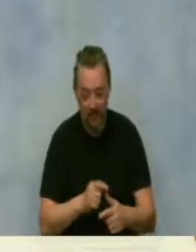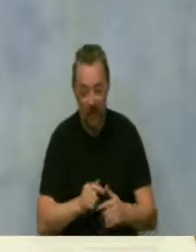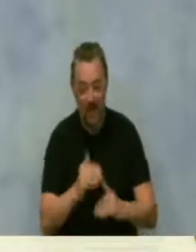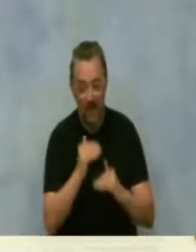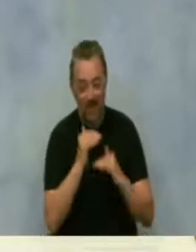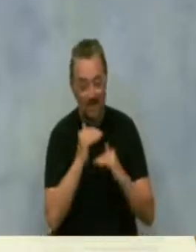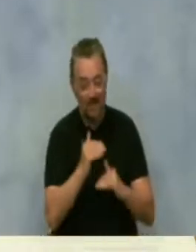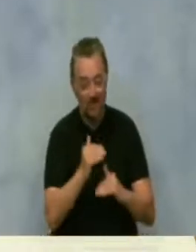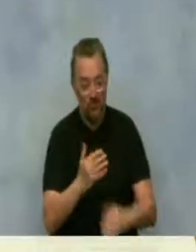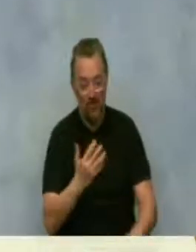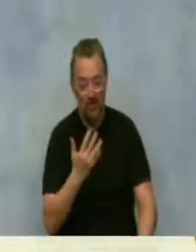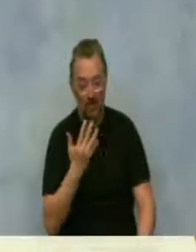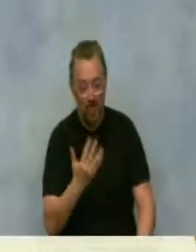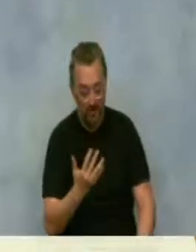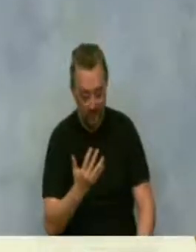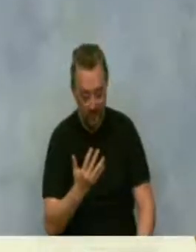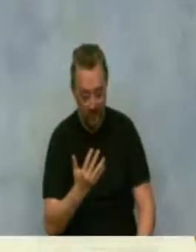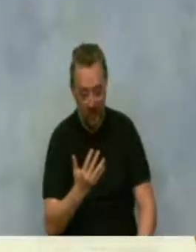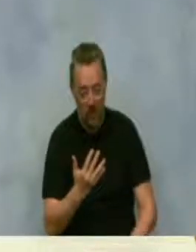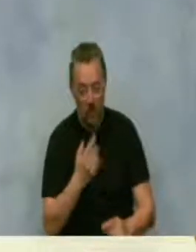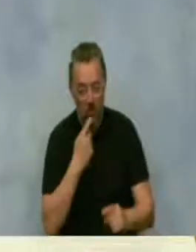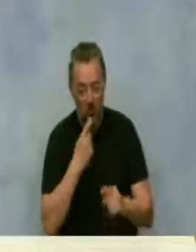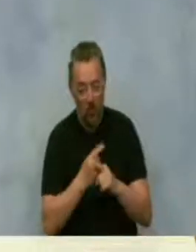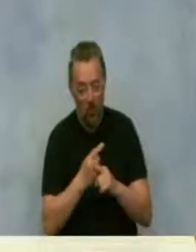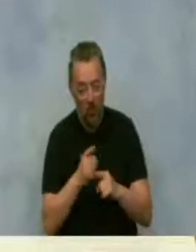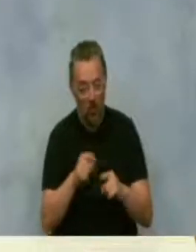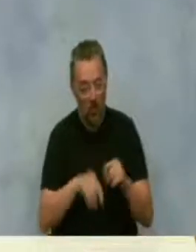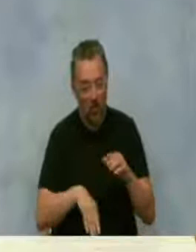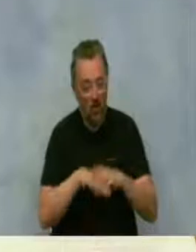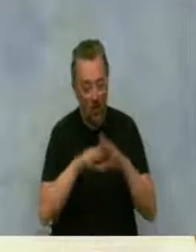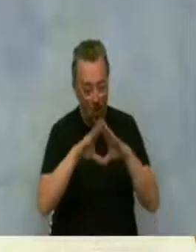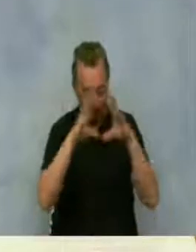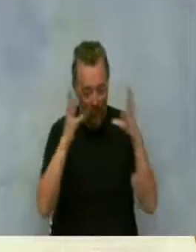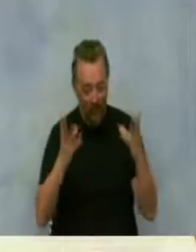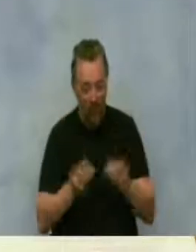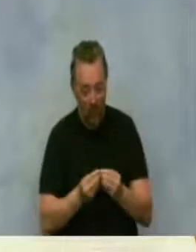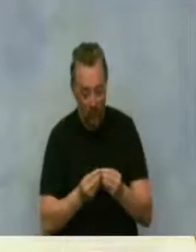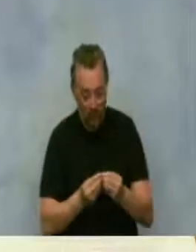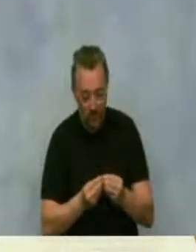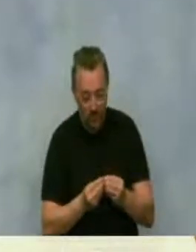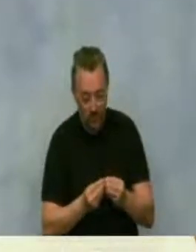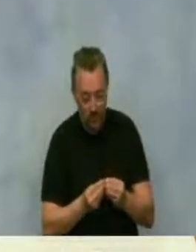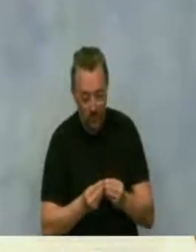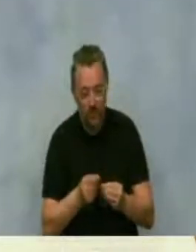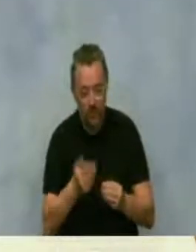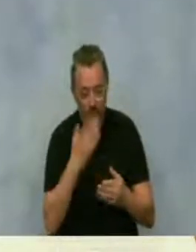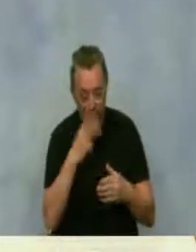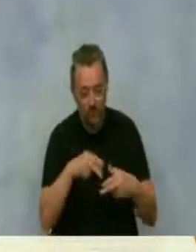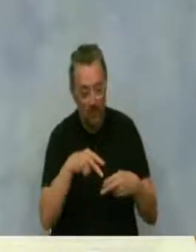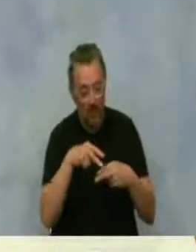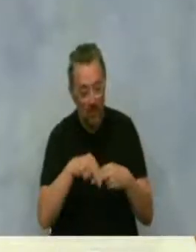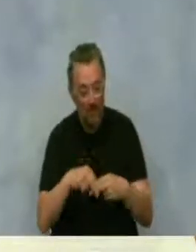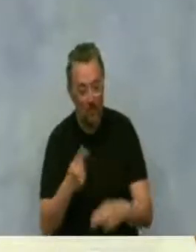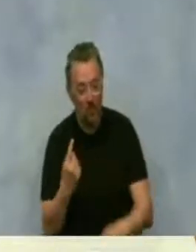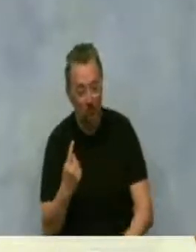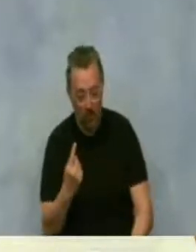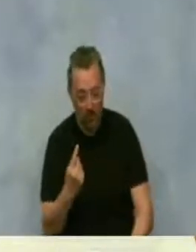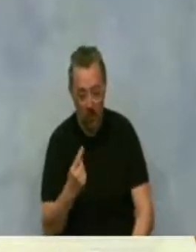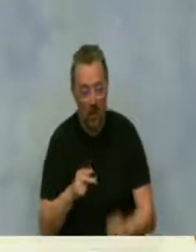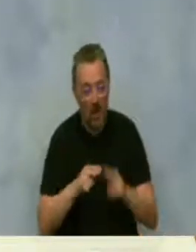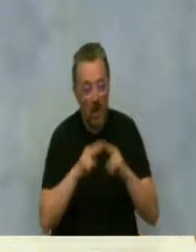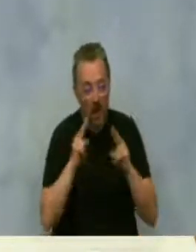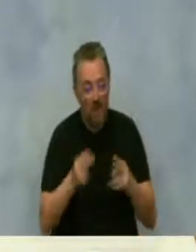report outlines the workforce plan overview, and you'll see that's attached to Appendix 1. For housing and